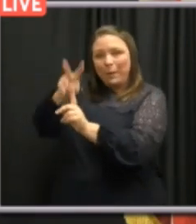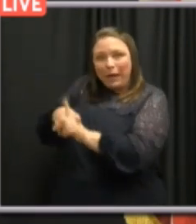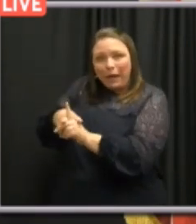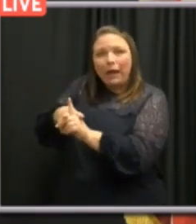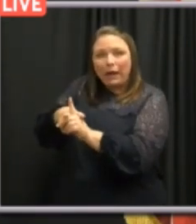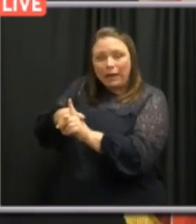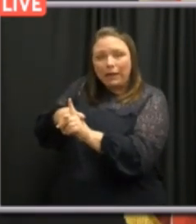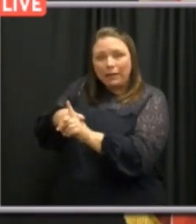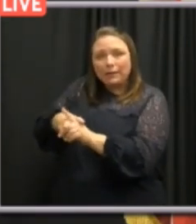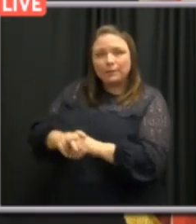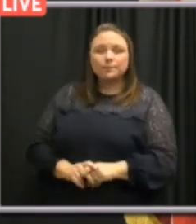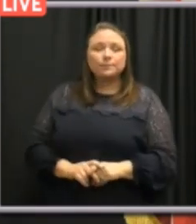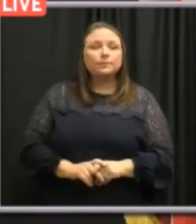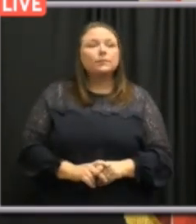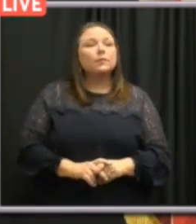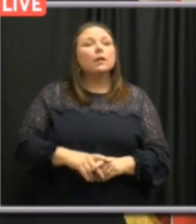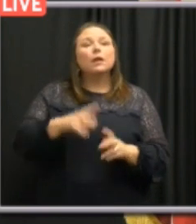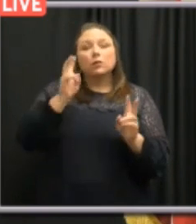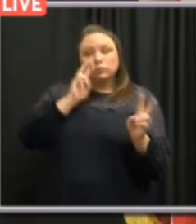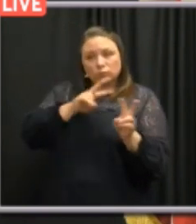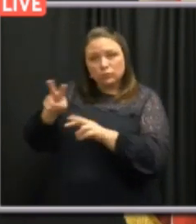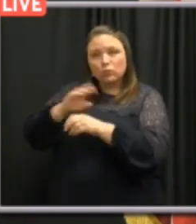state of Tennessee. So visit